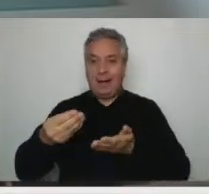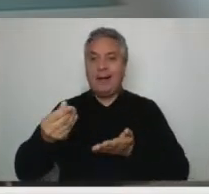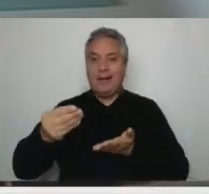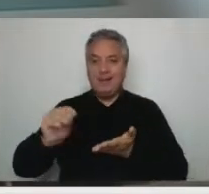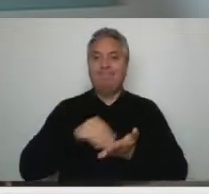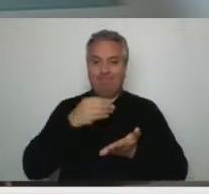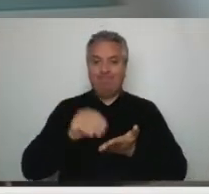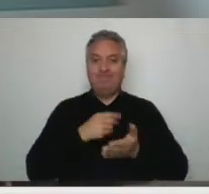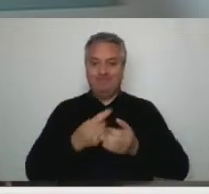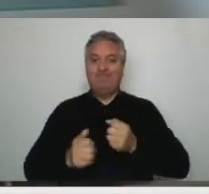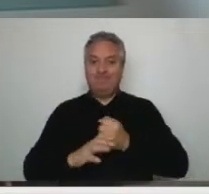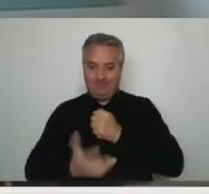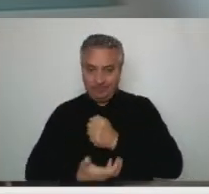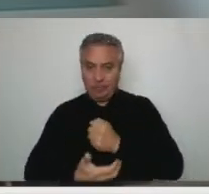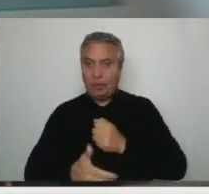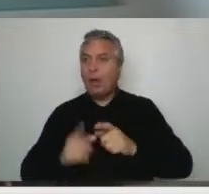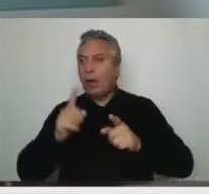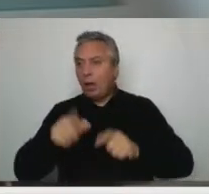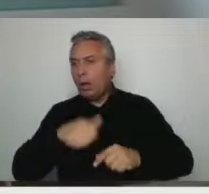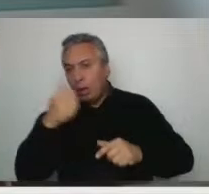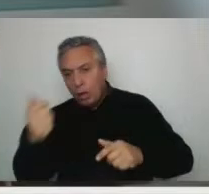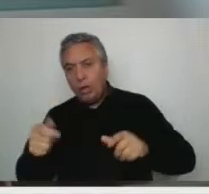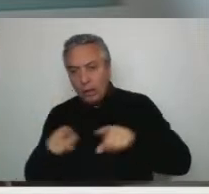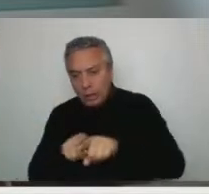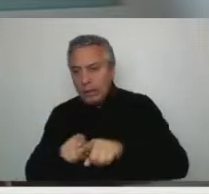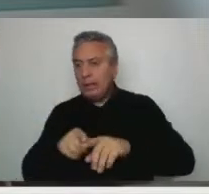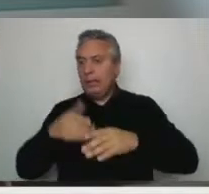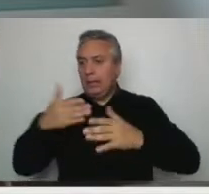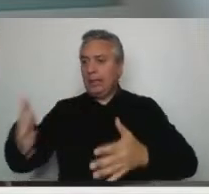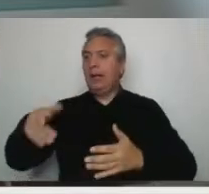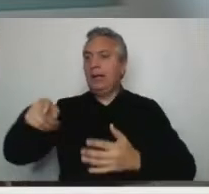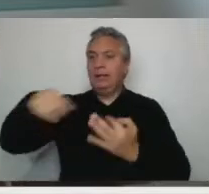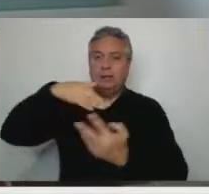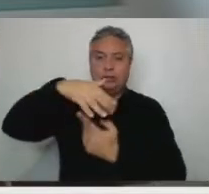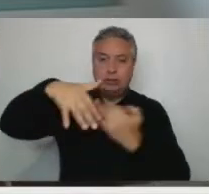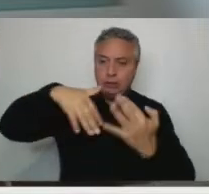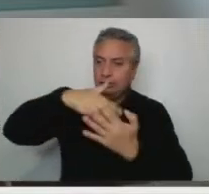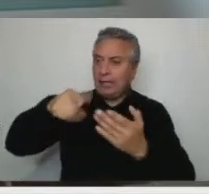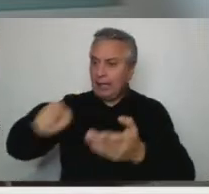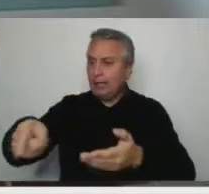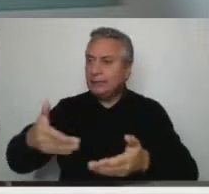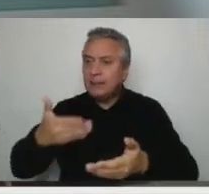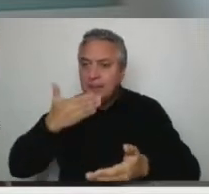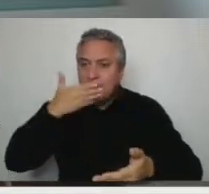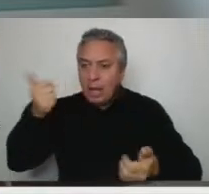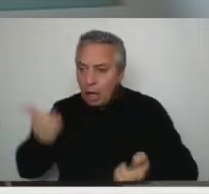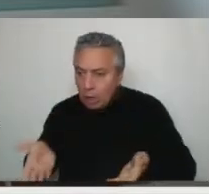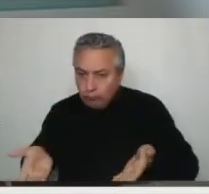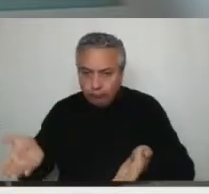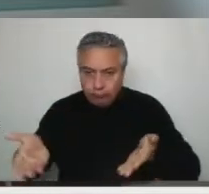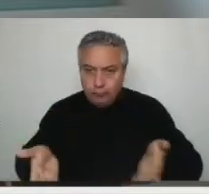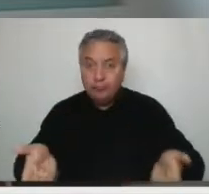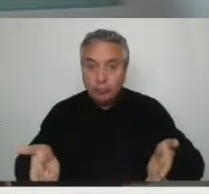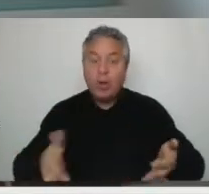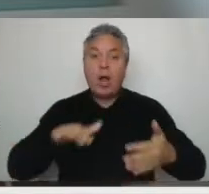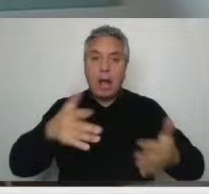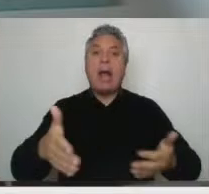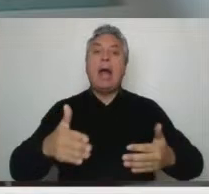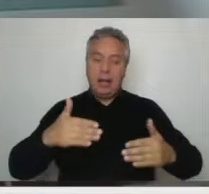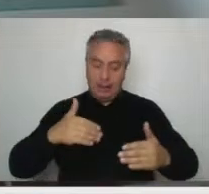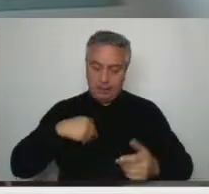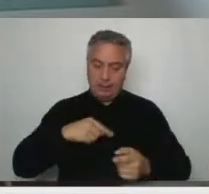better health. So I've been engaged in that argument. It's not a very helpful argument in a